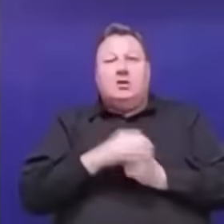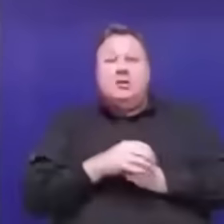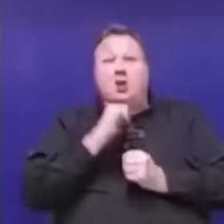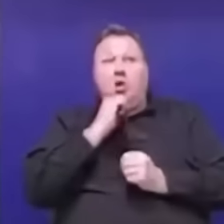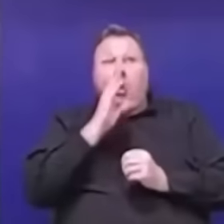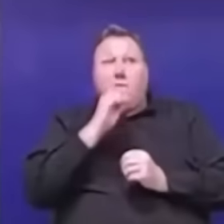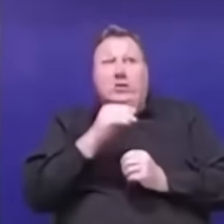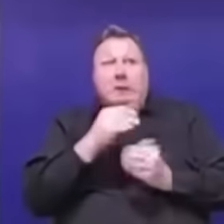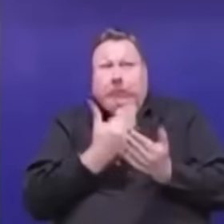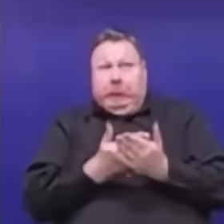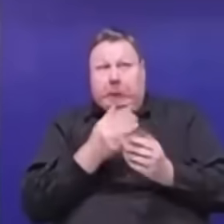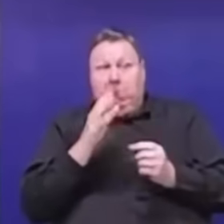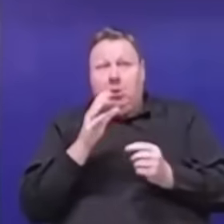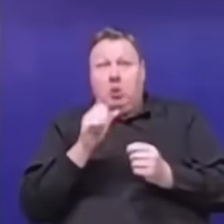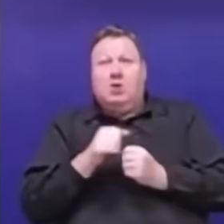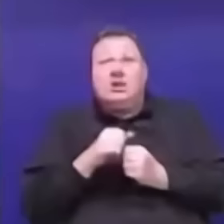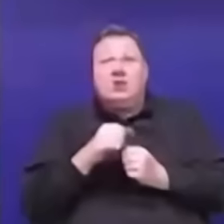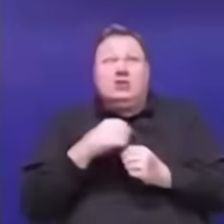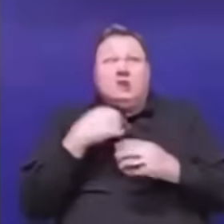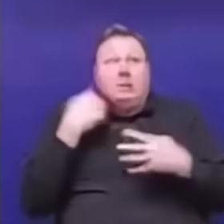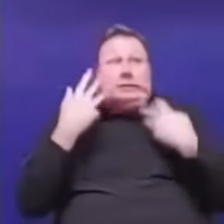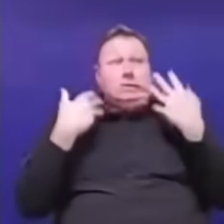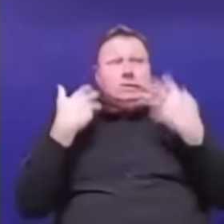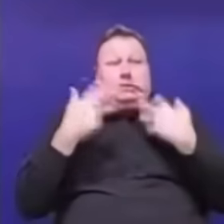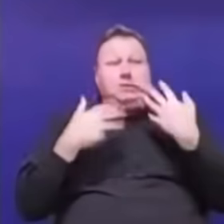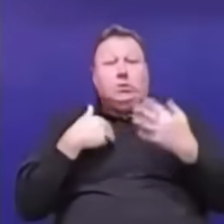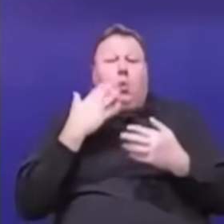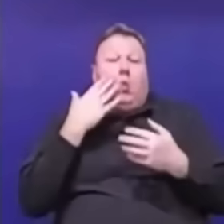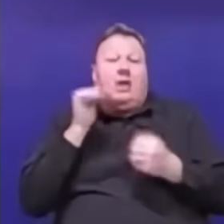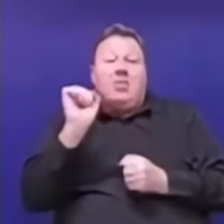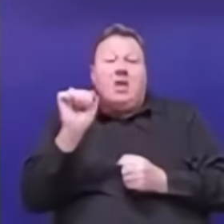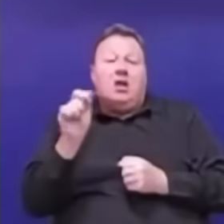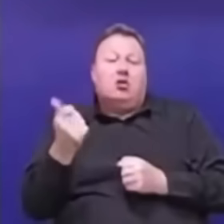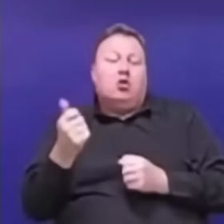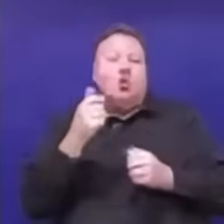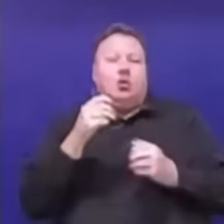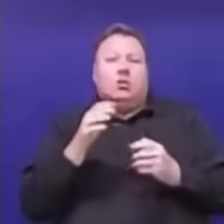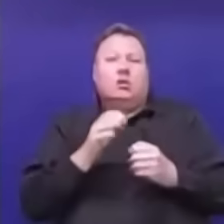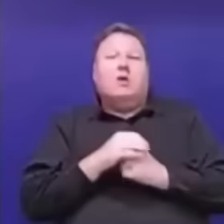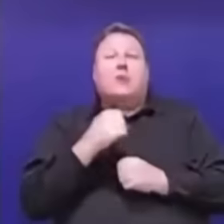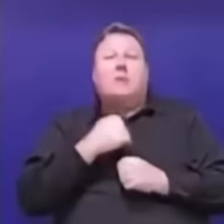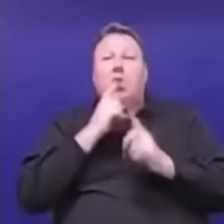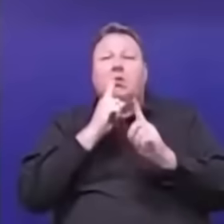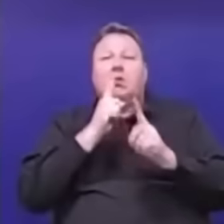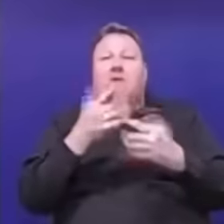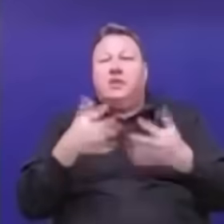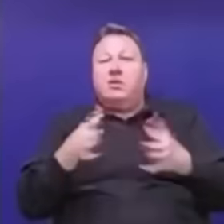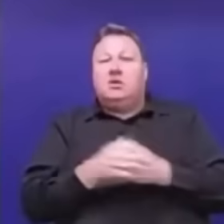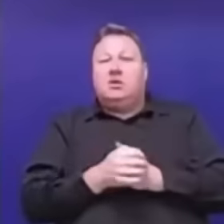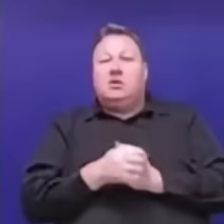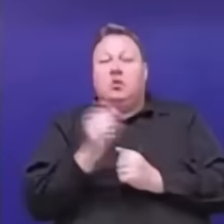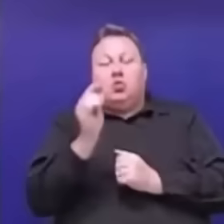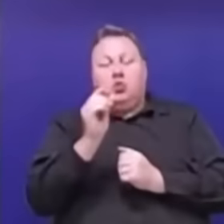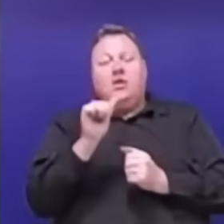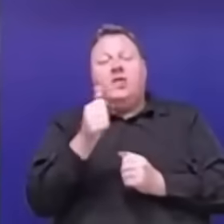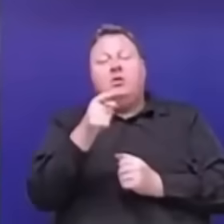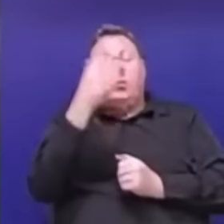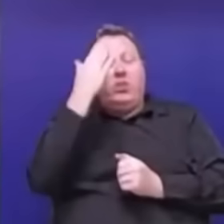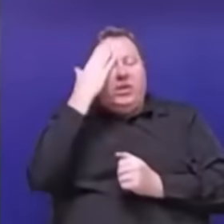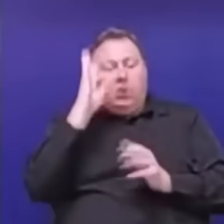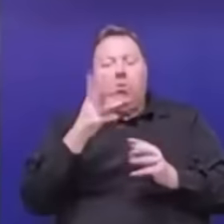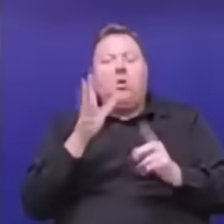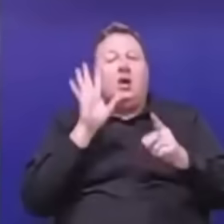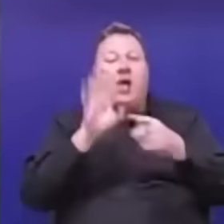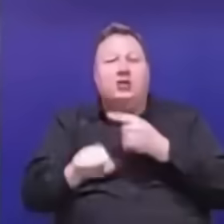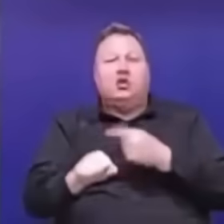caught. They are spending all their time wondering when it will be their turn. And my answer to them is simple: sooner than you think.